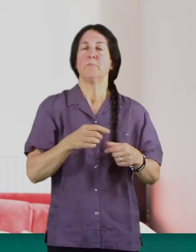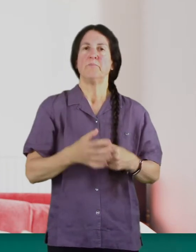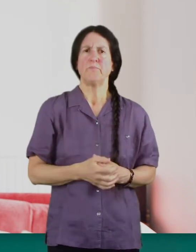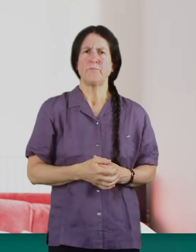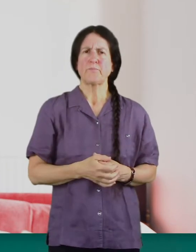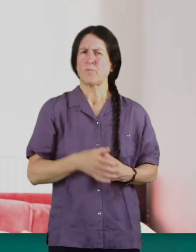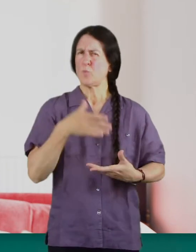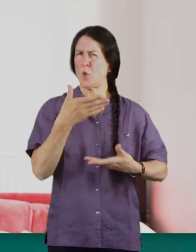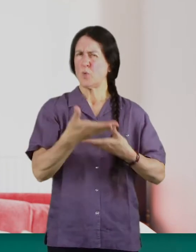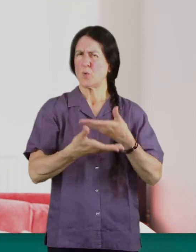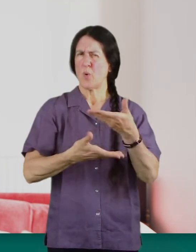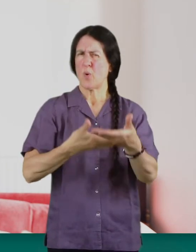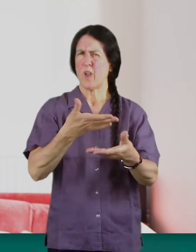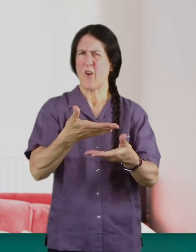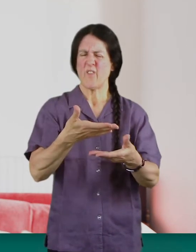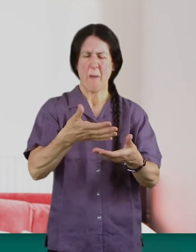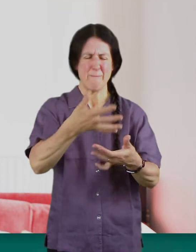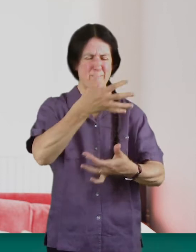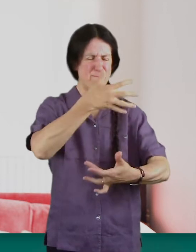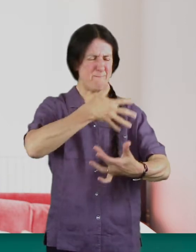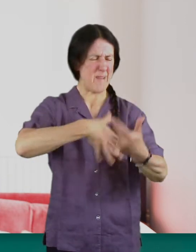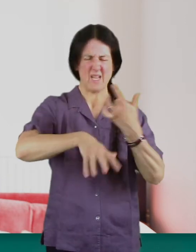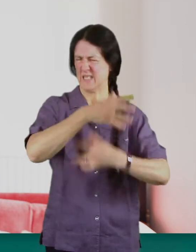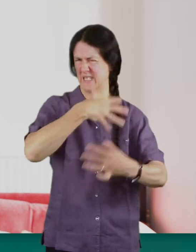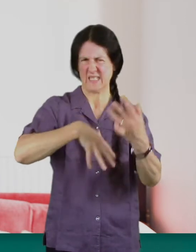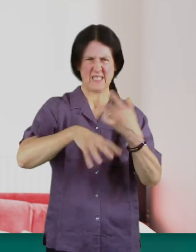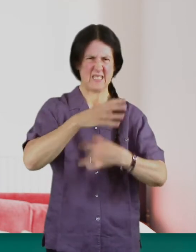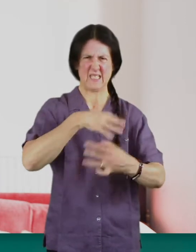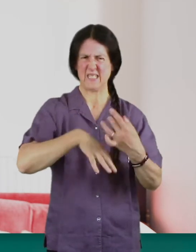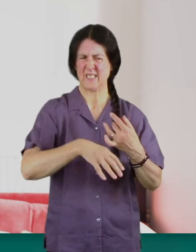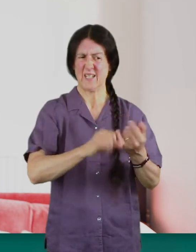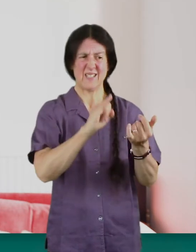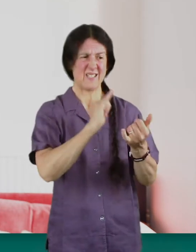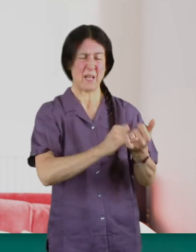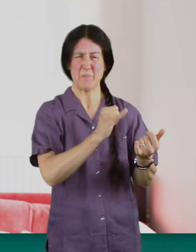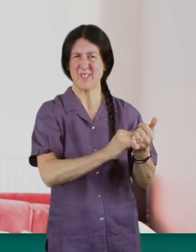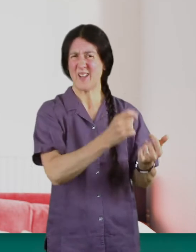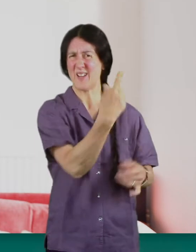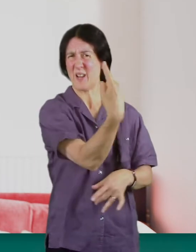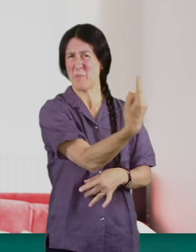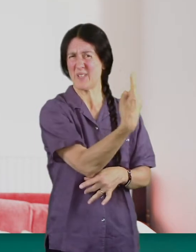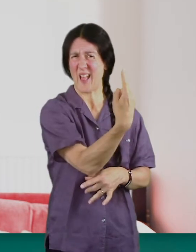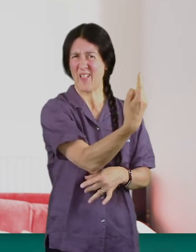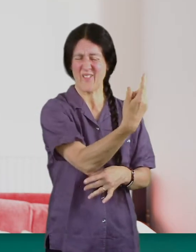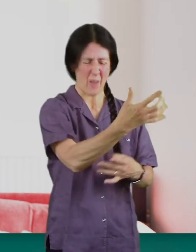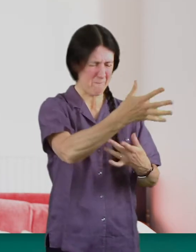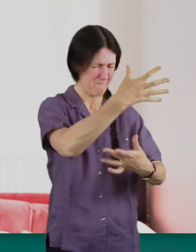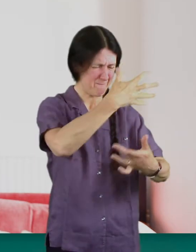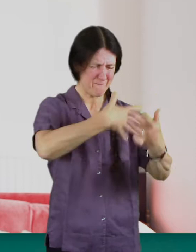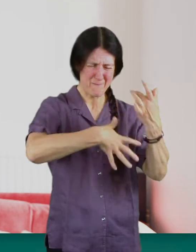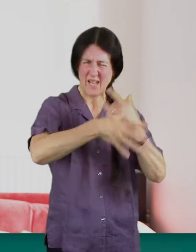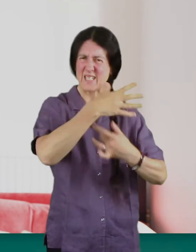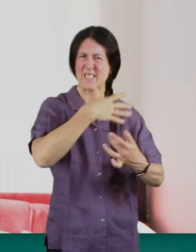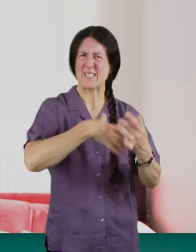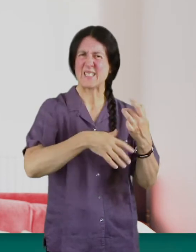mess. Samson is a mess. And yet, there are